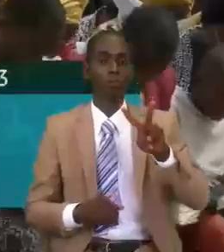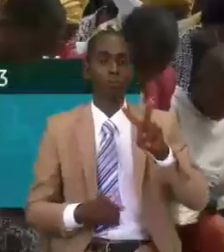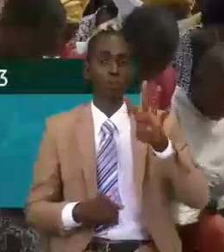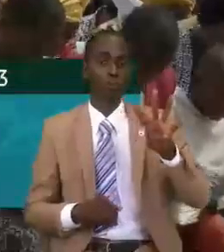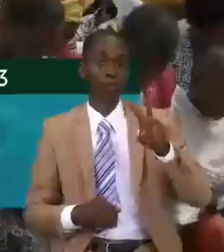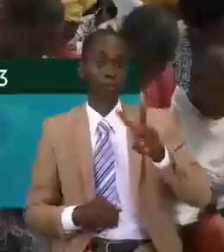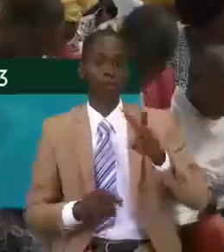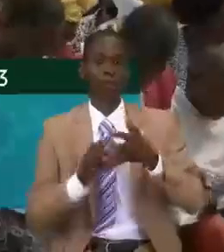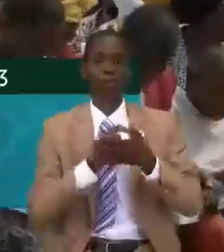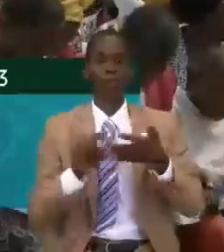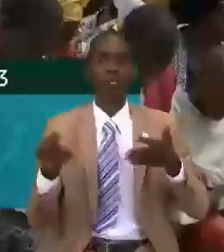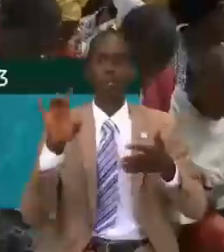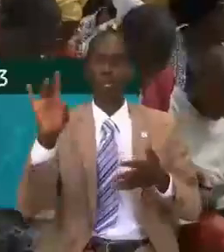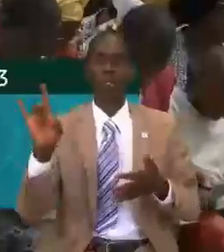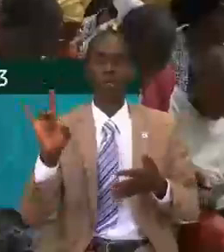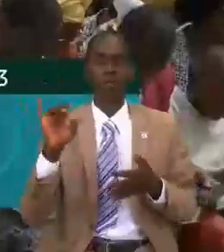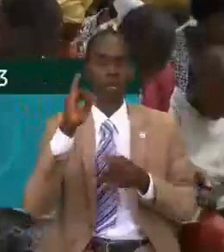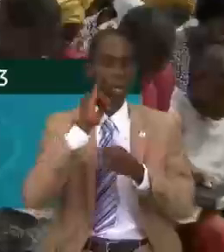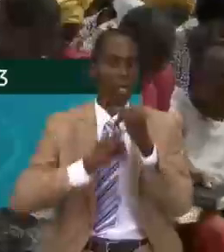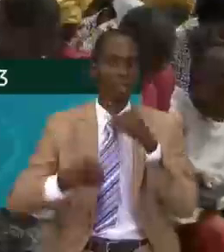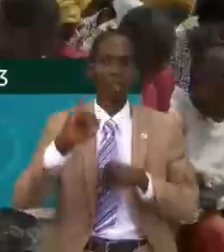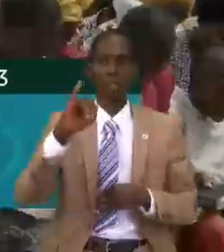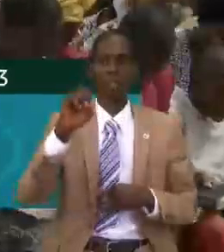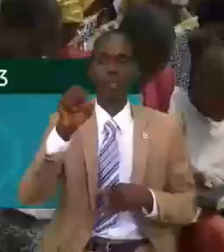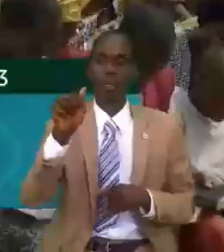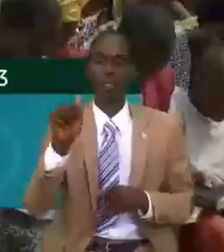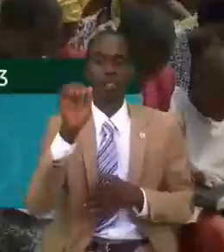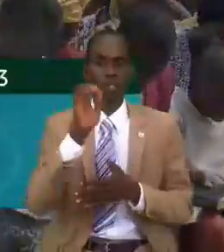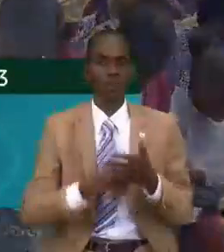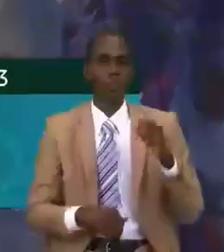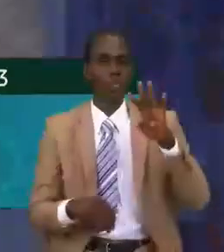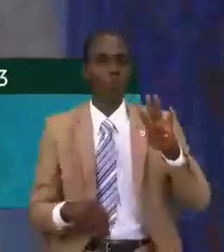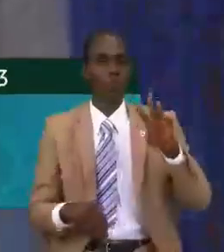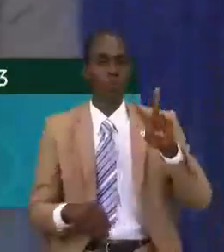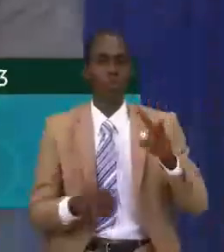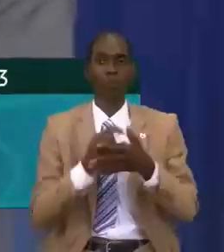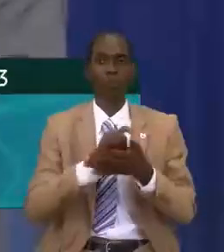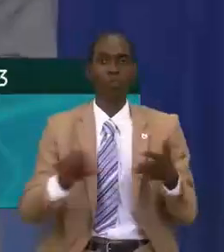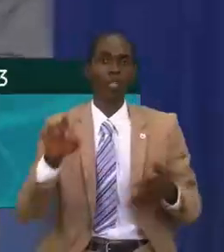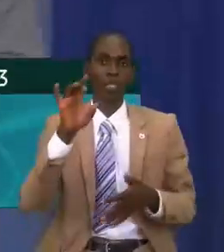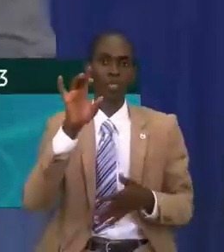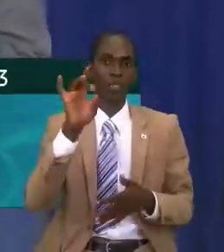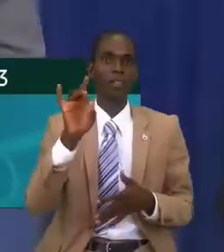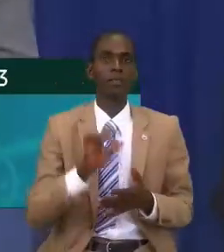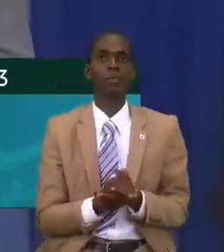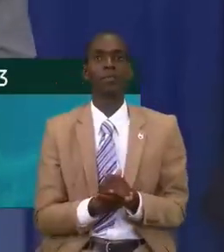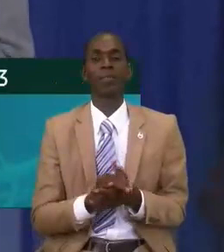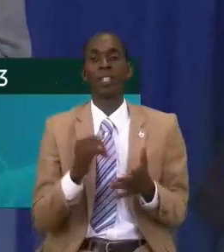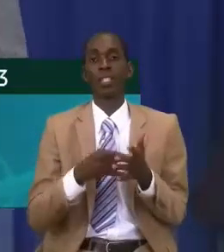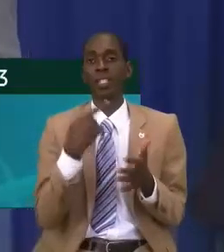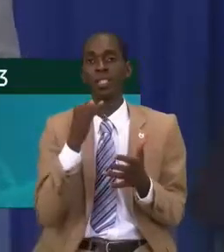Isaiah chapter 42, we're looking at verse 8. It says, I am the Lord,